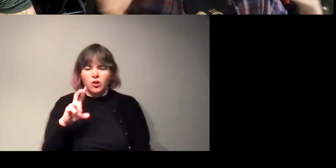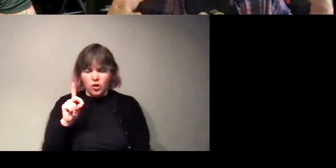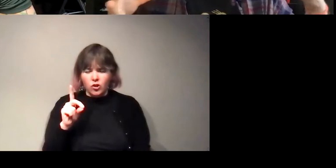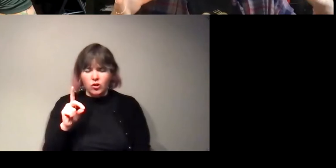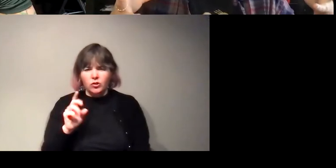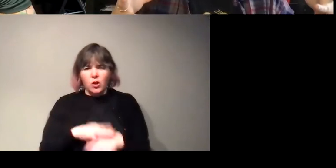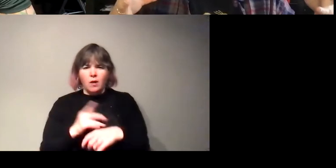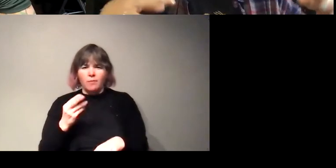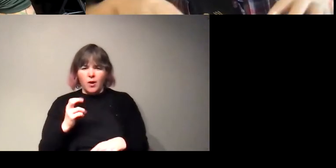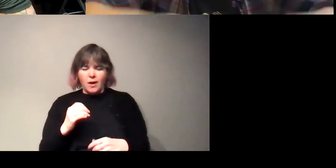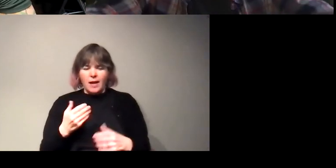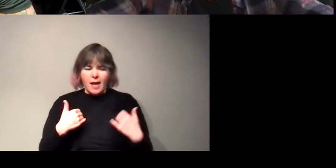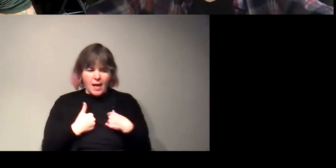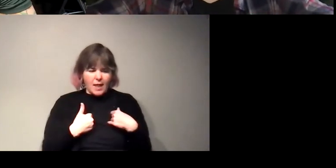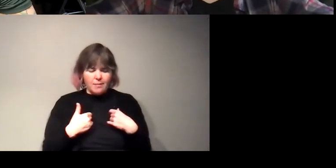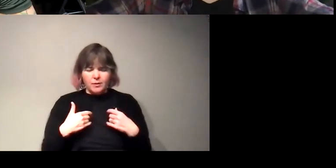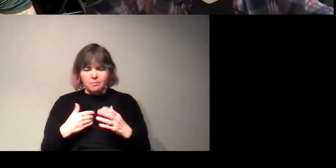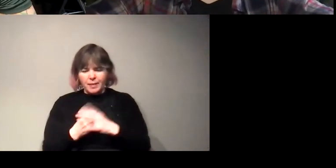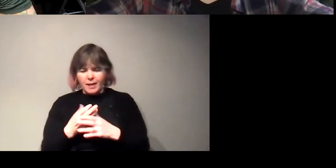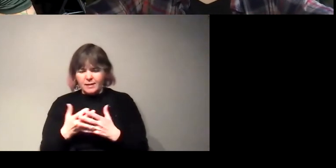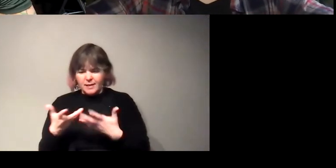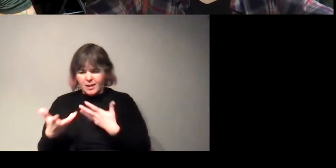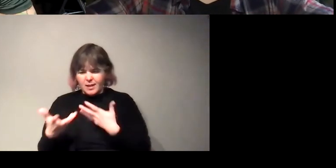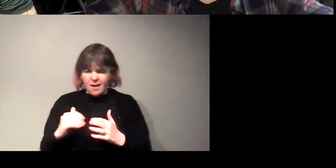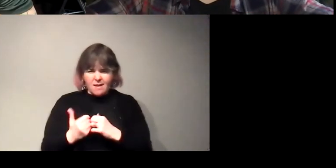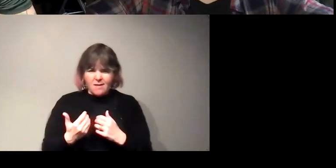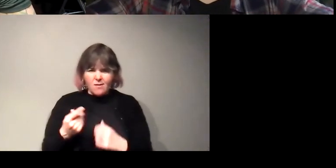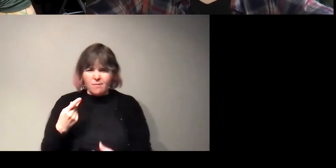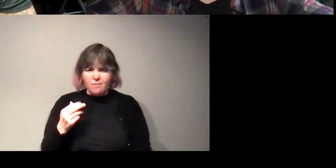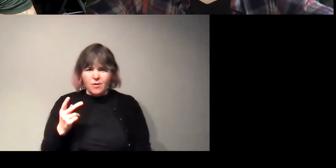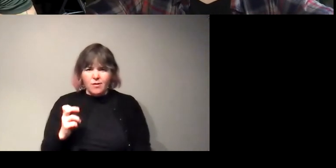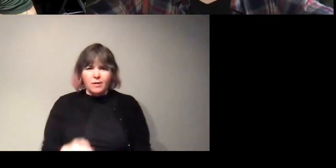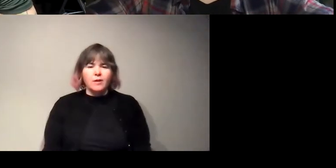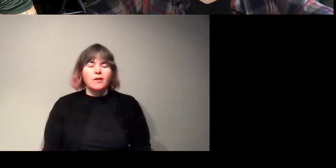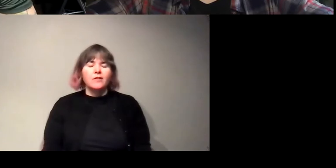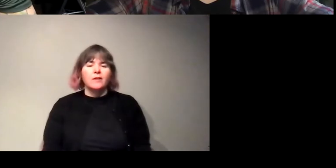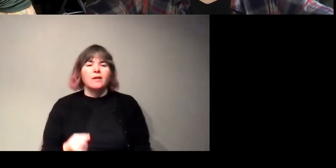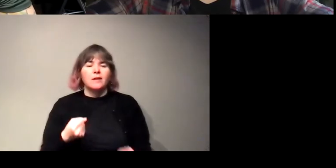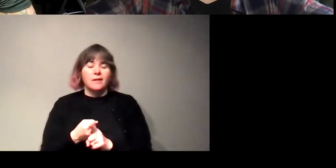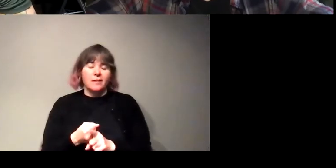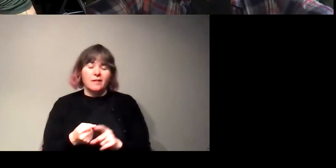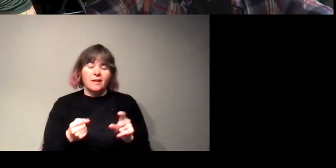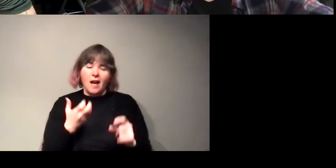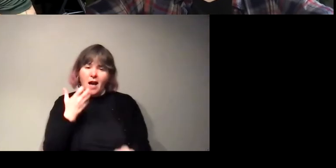plants interact on a prairie? So you've hit on a cool hot button